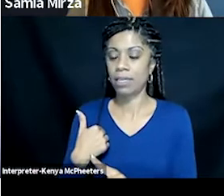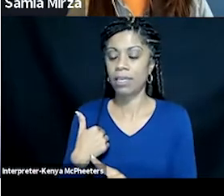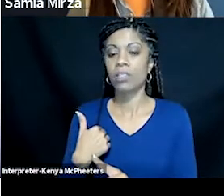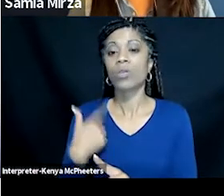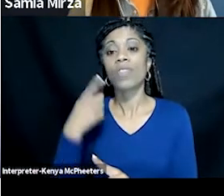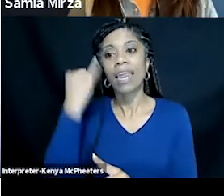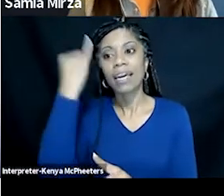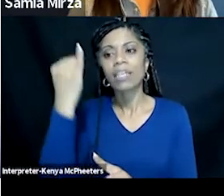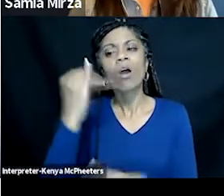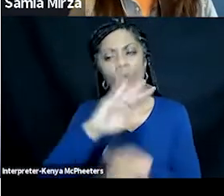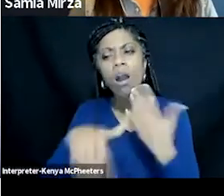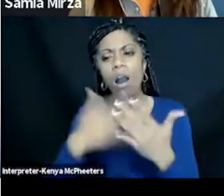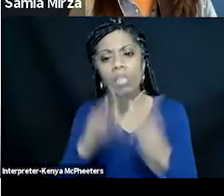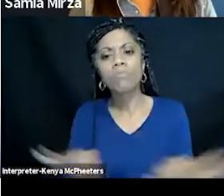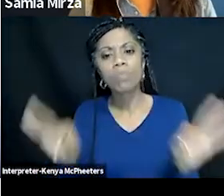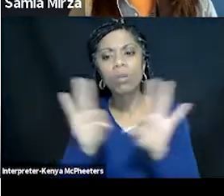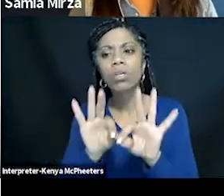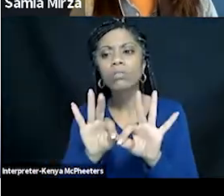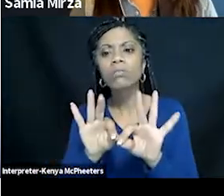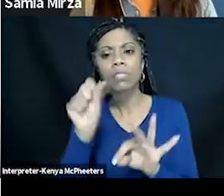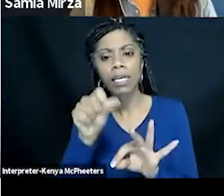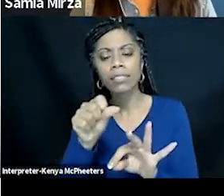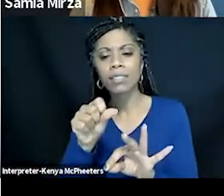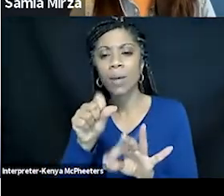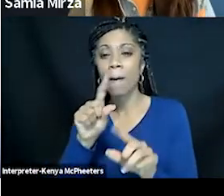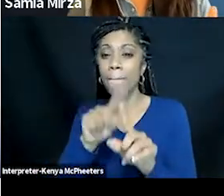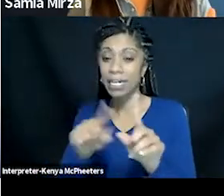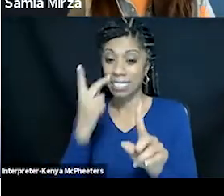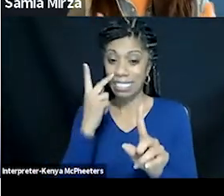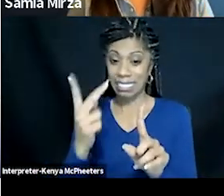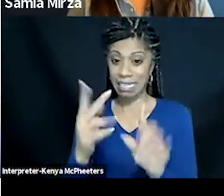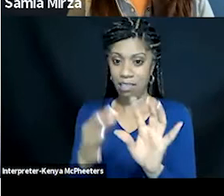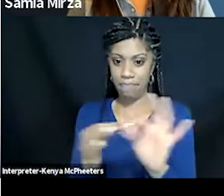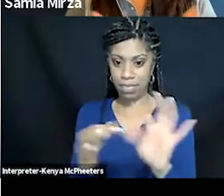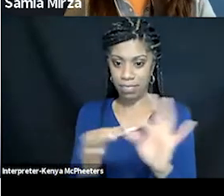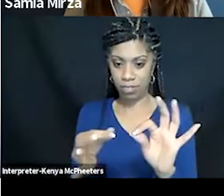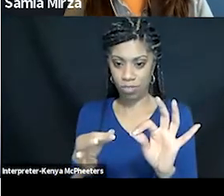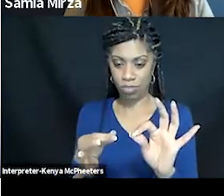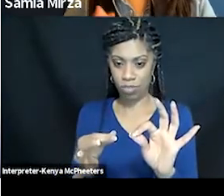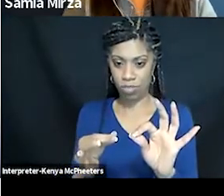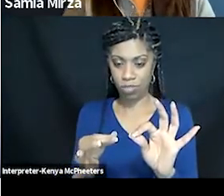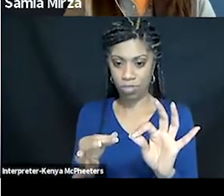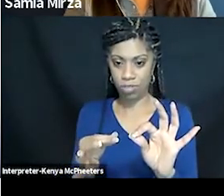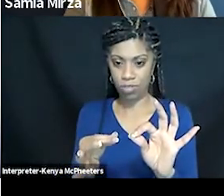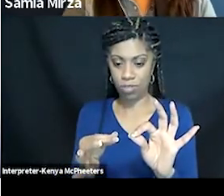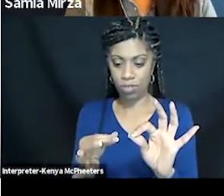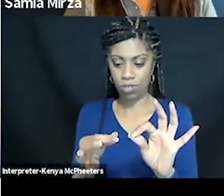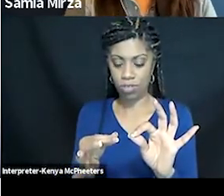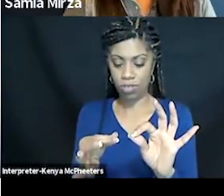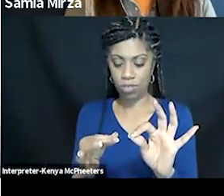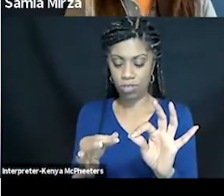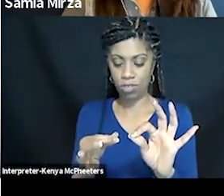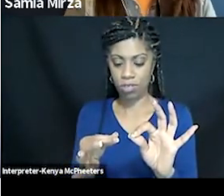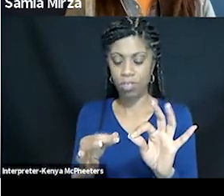all valued, versus multicultural messaging that we are all diverse and equal, or we are all diverse and